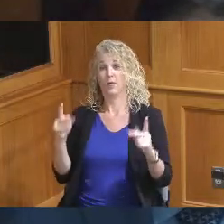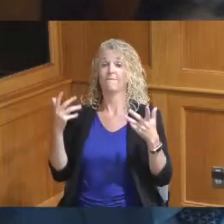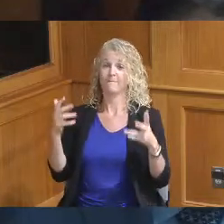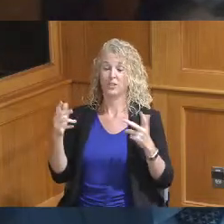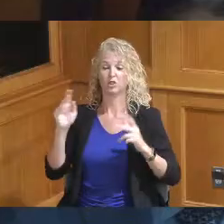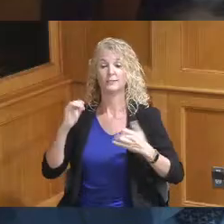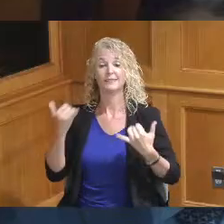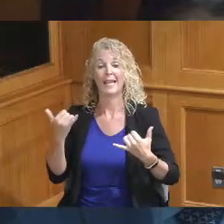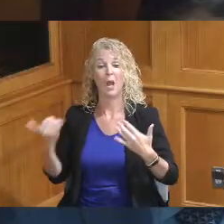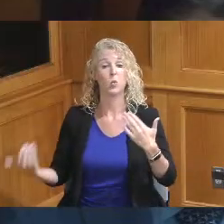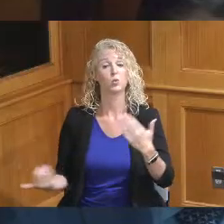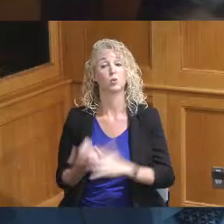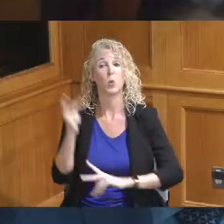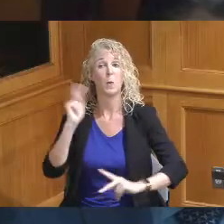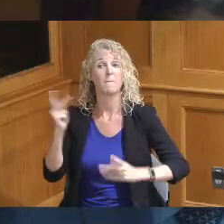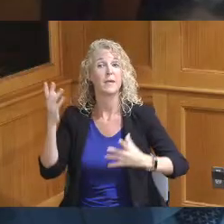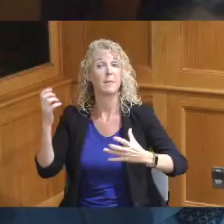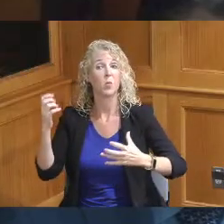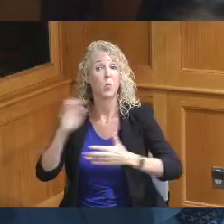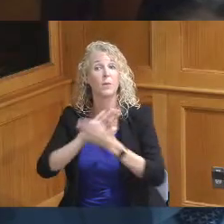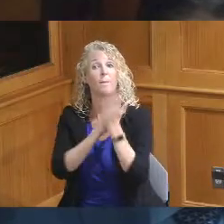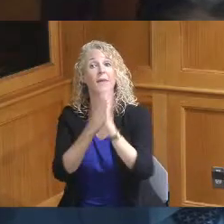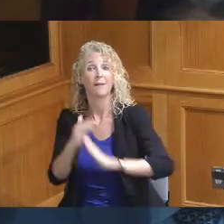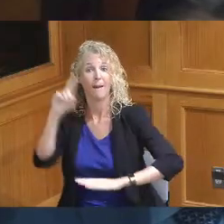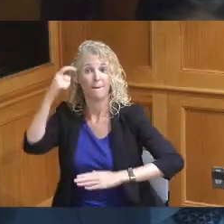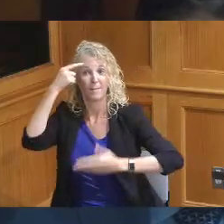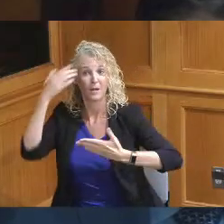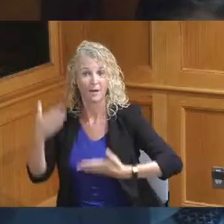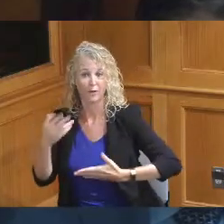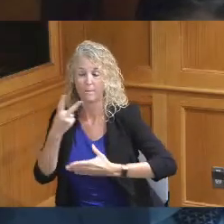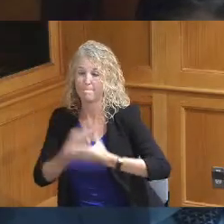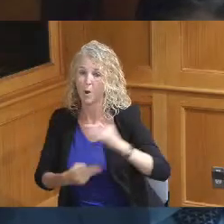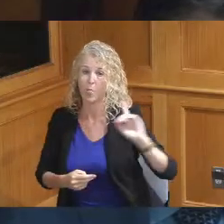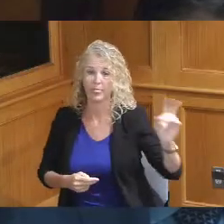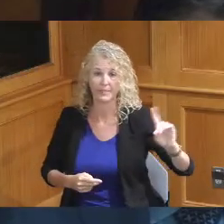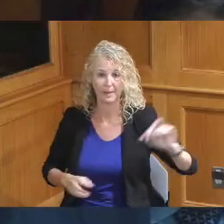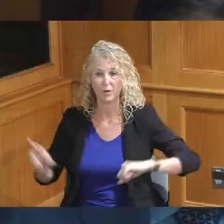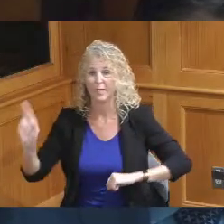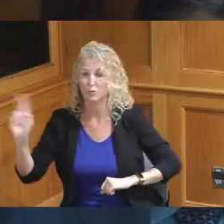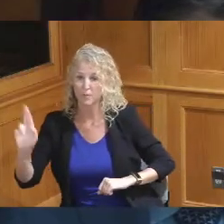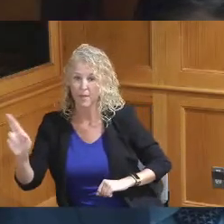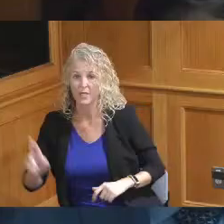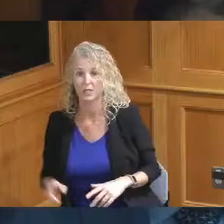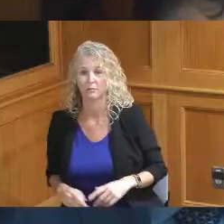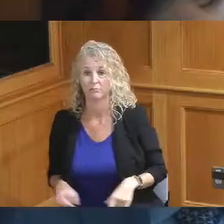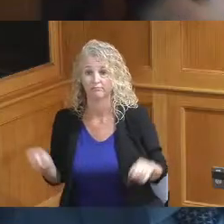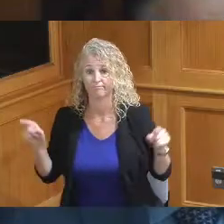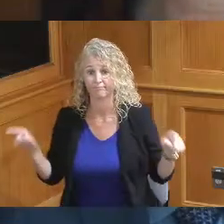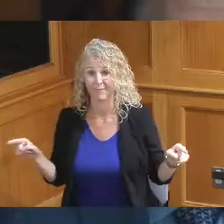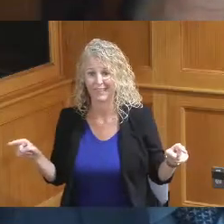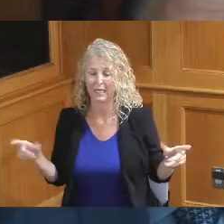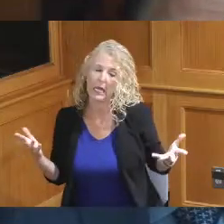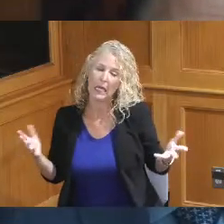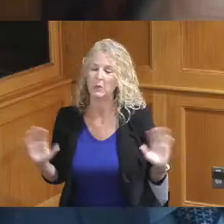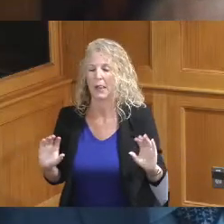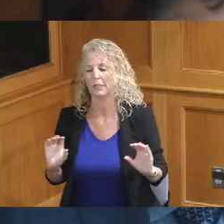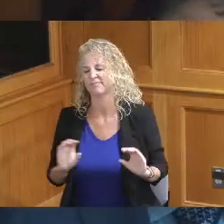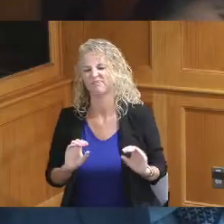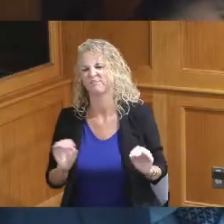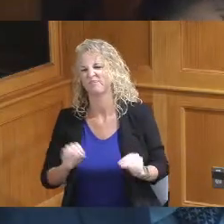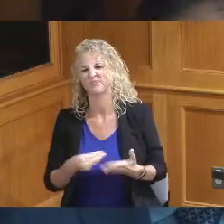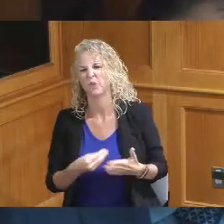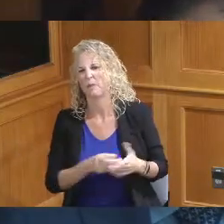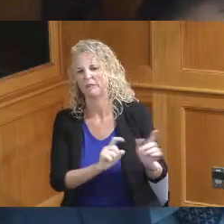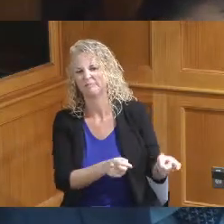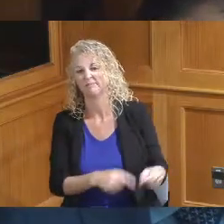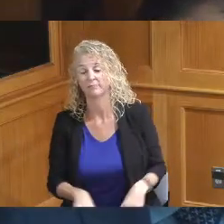for governor, Democrats and Republicans. They were interviewed. They said they ain't for no money for the Bengals,